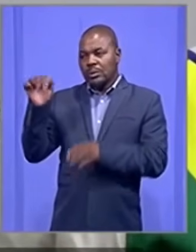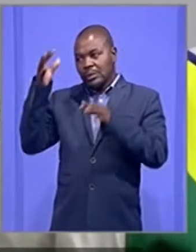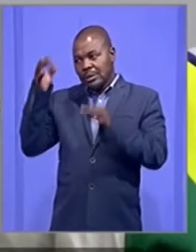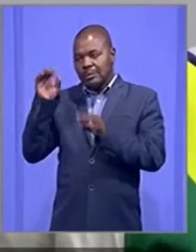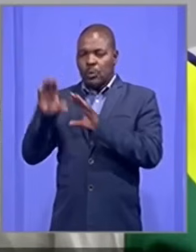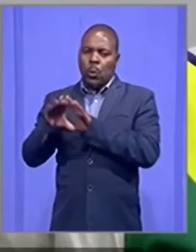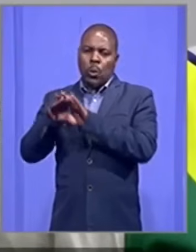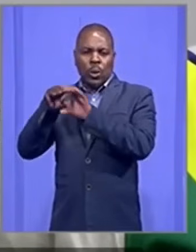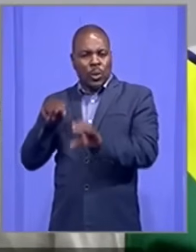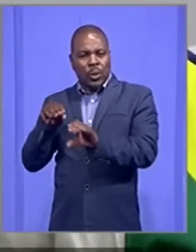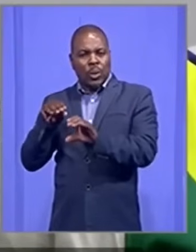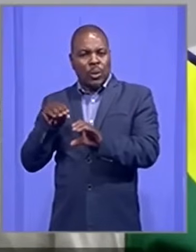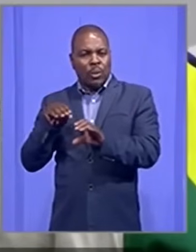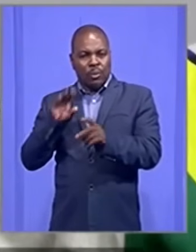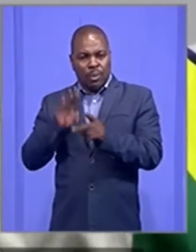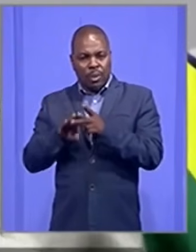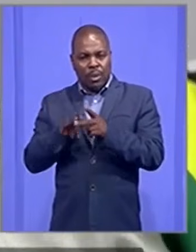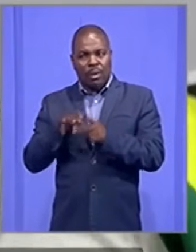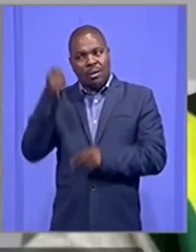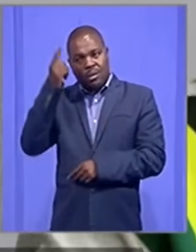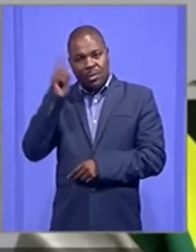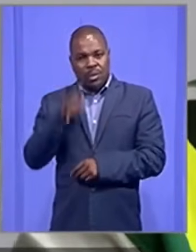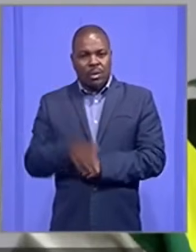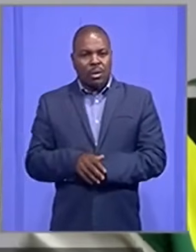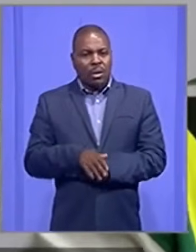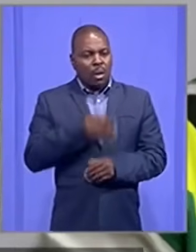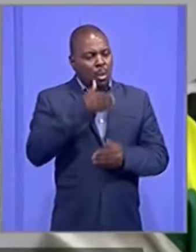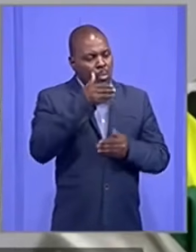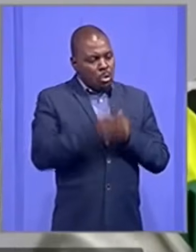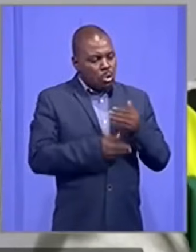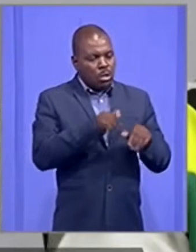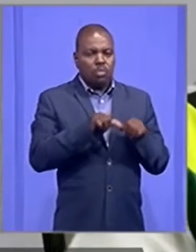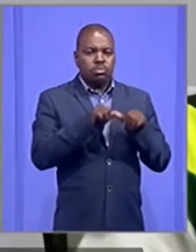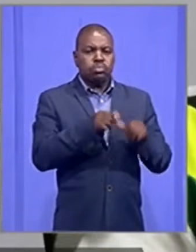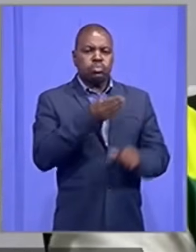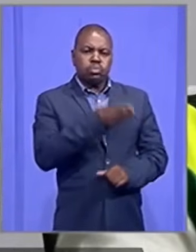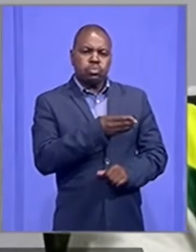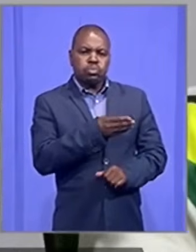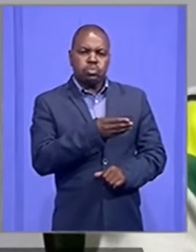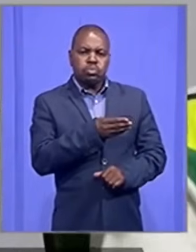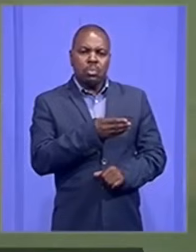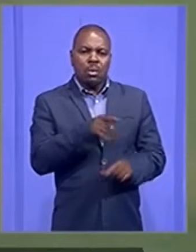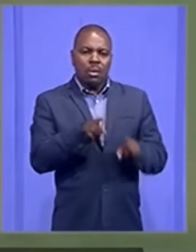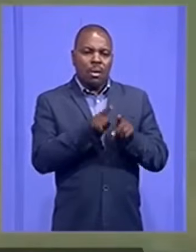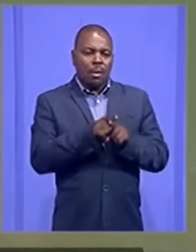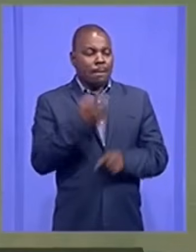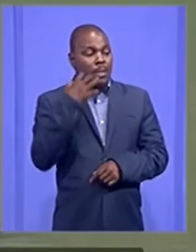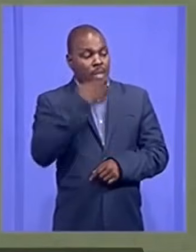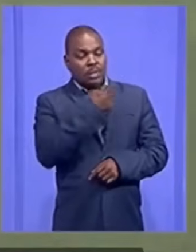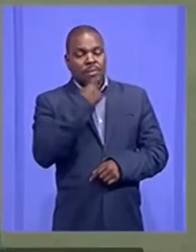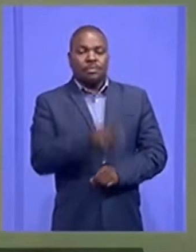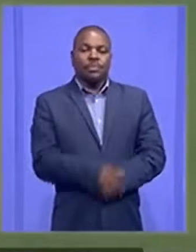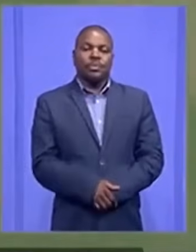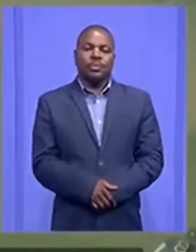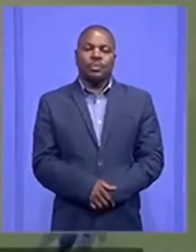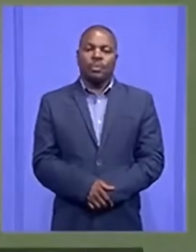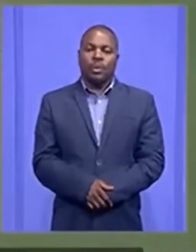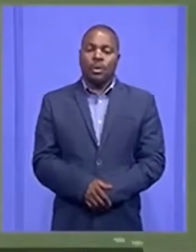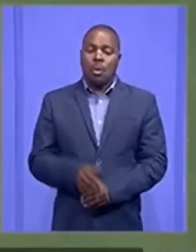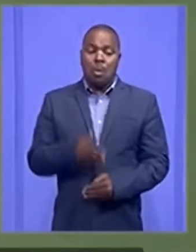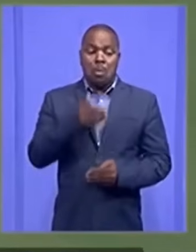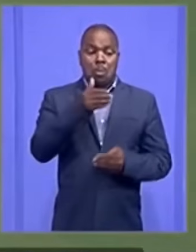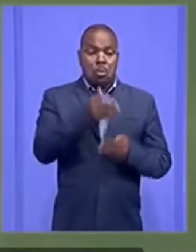of all, and notwithstanding that, to follow the process, the legal process, which the minister has implemented. That